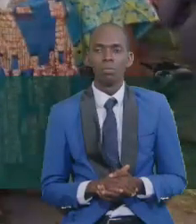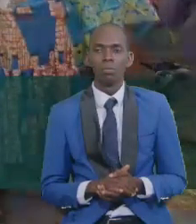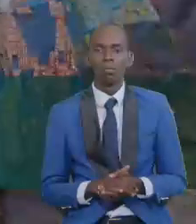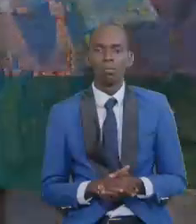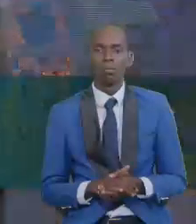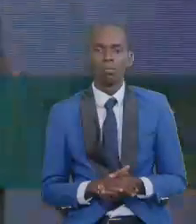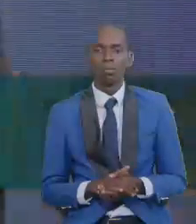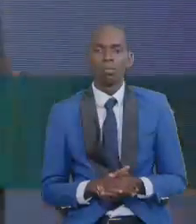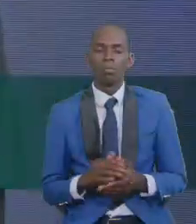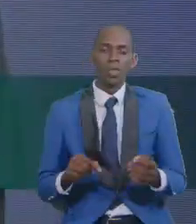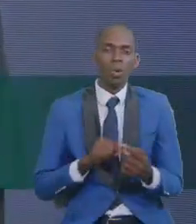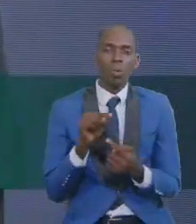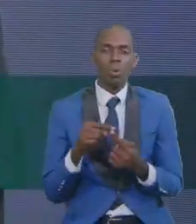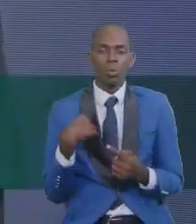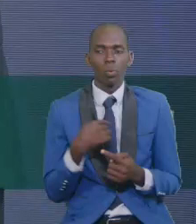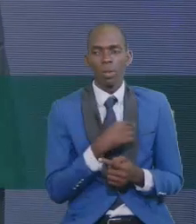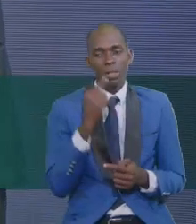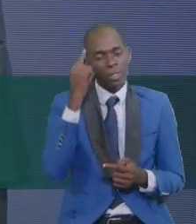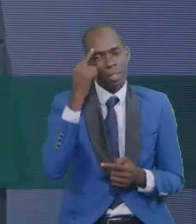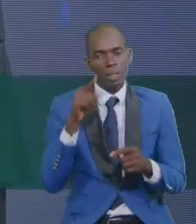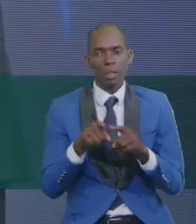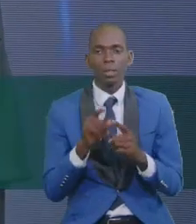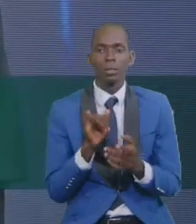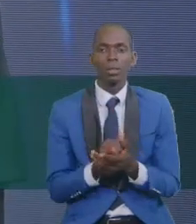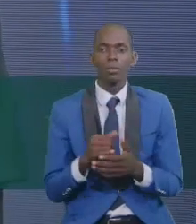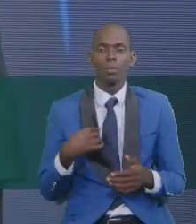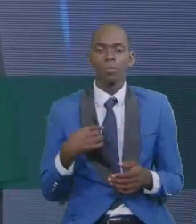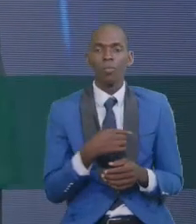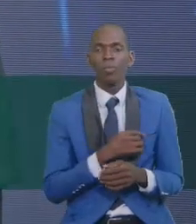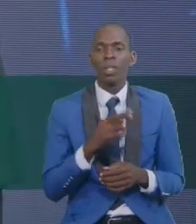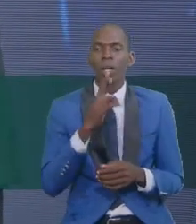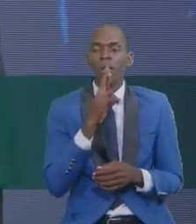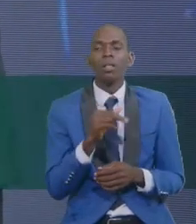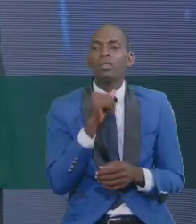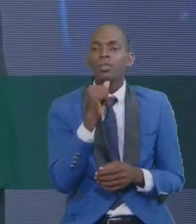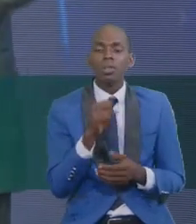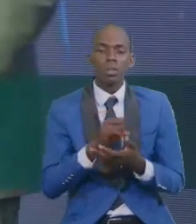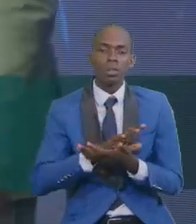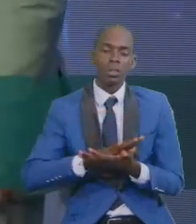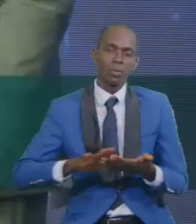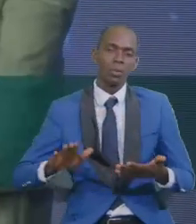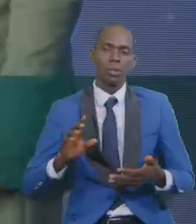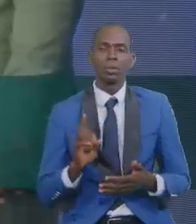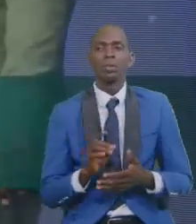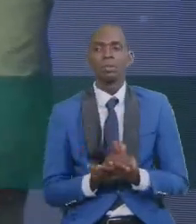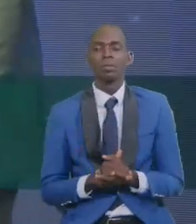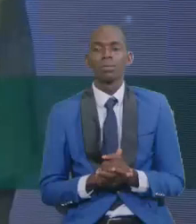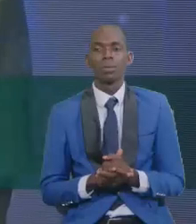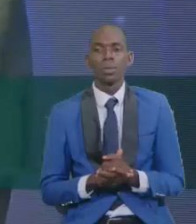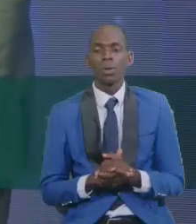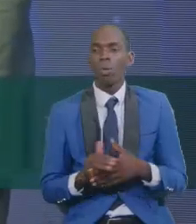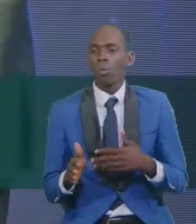When we think like that, we are not sanctified. Whatever we